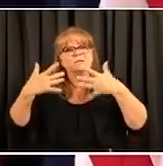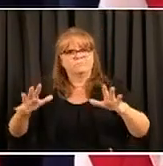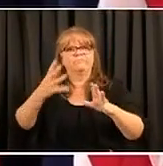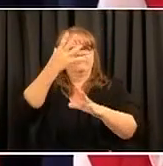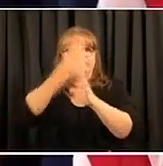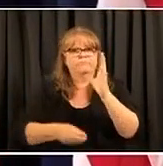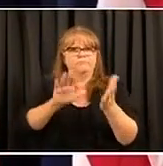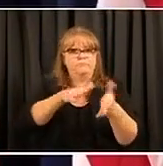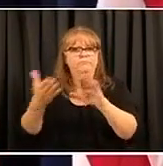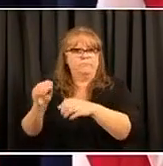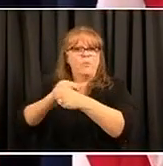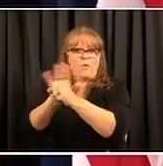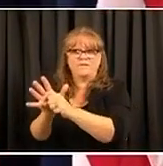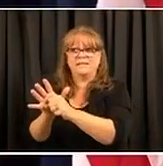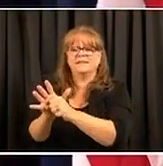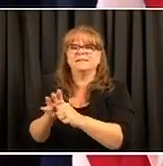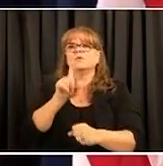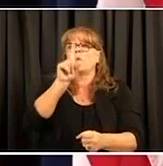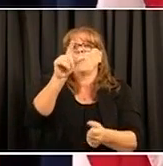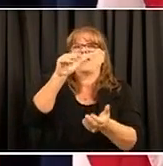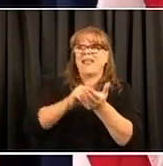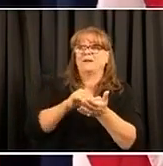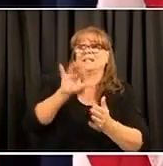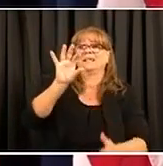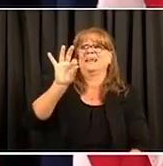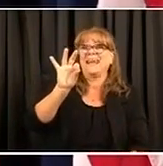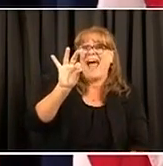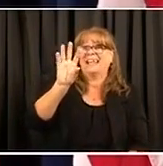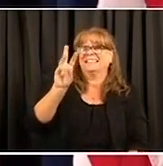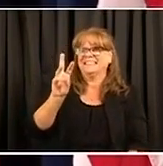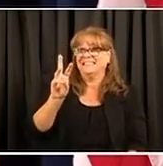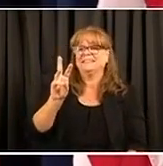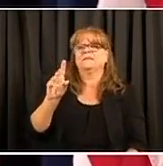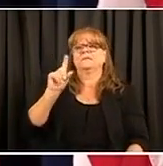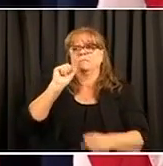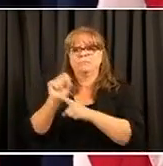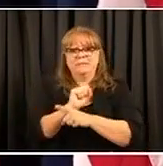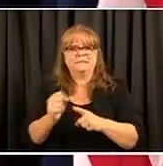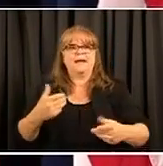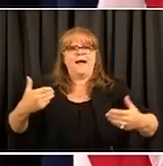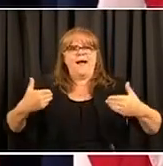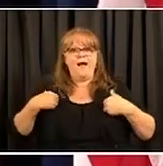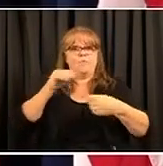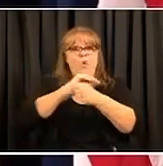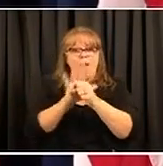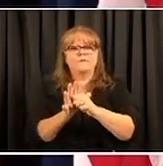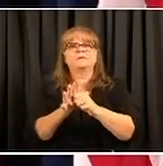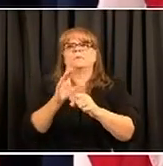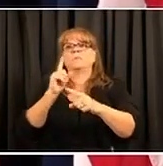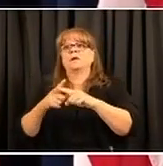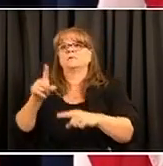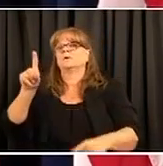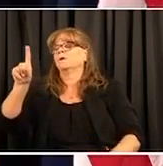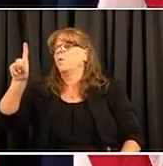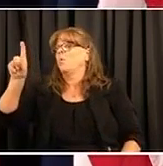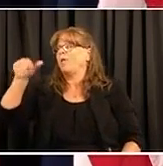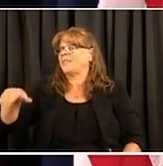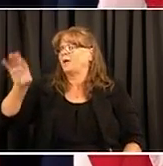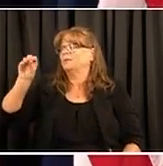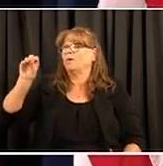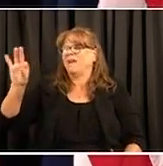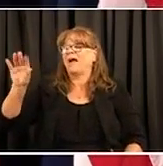1,996 with COVID, but 1,905 directly to COVID. And again, each one is a tragedy.